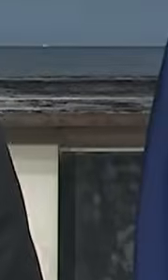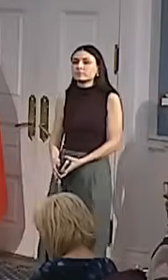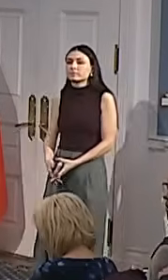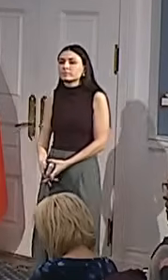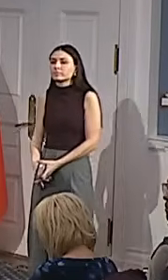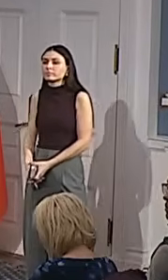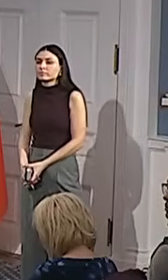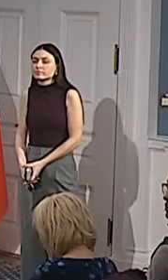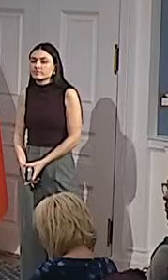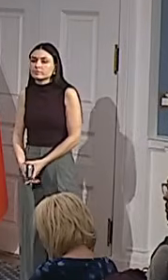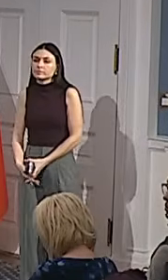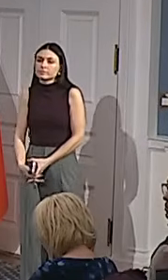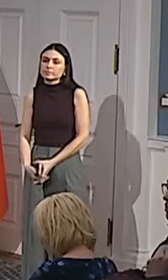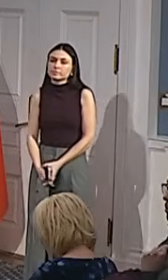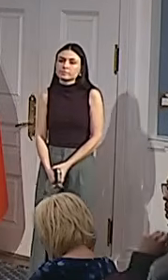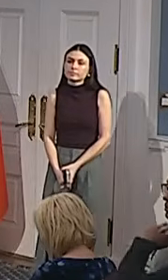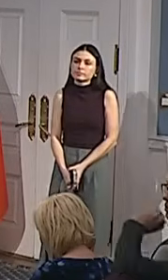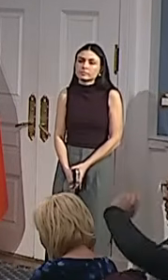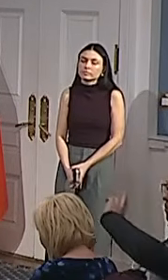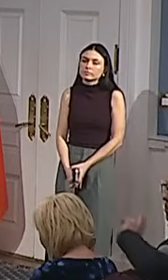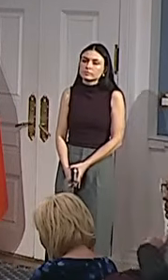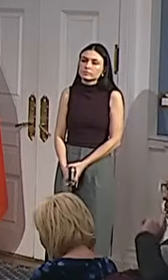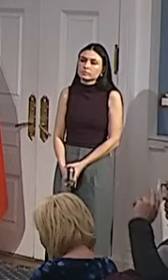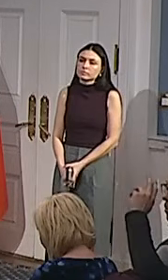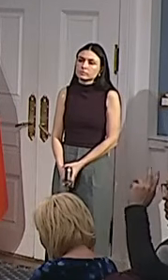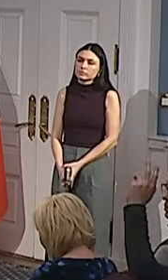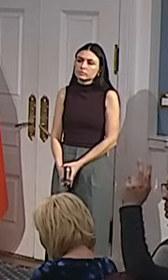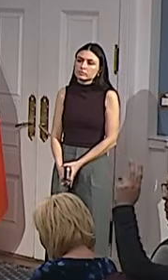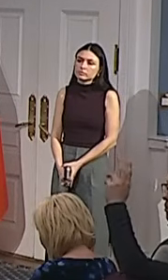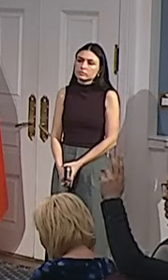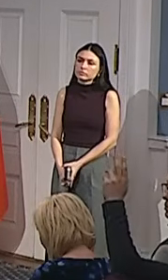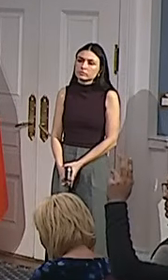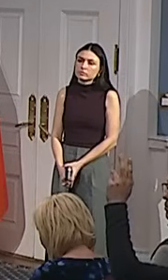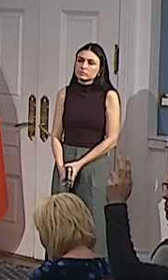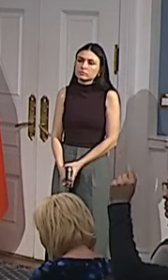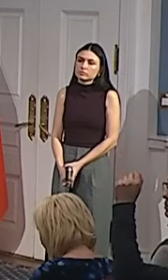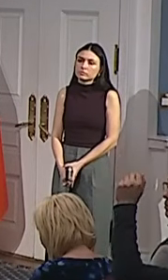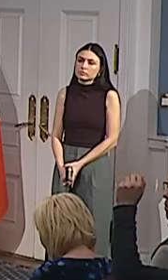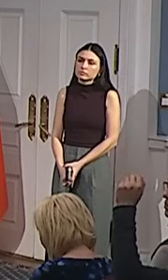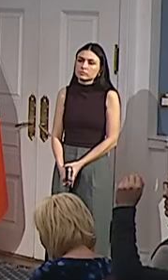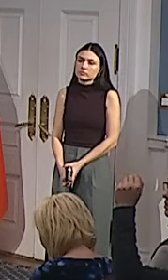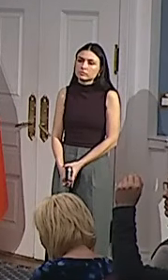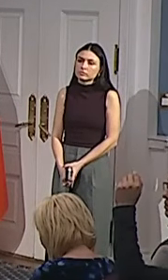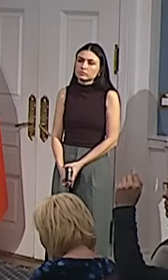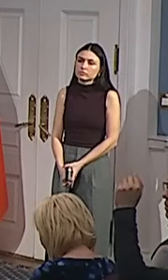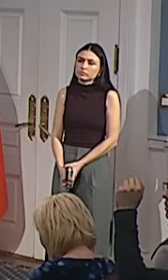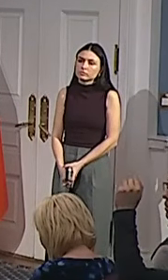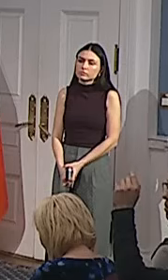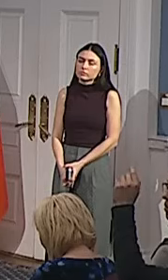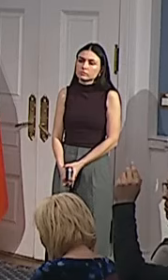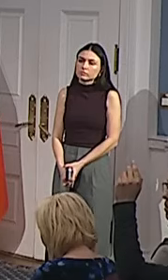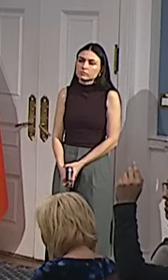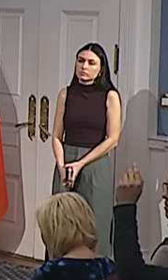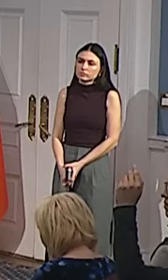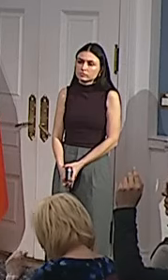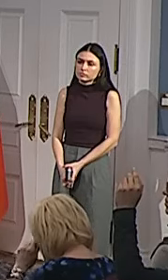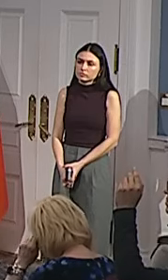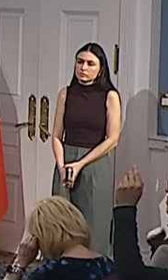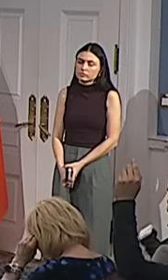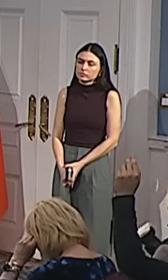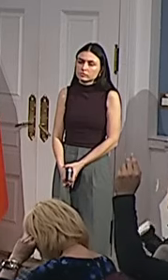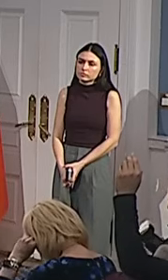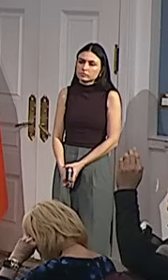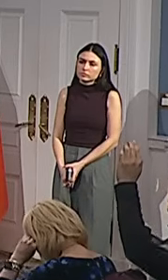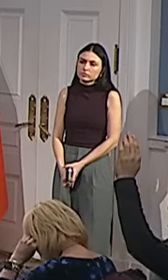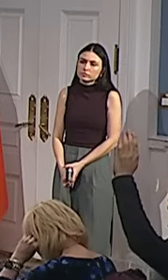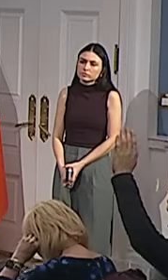go ahead. Hi, how are you? Hi, how are you? We reported at WNYC earlier this week that New York City's unlicensed towing industry is now equal